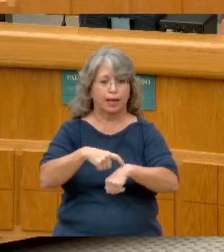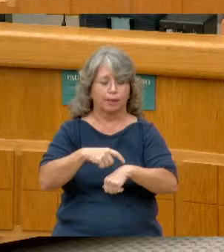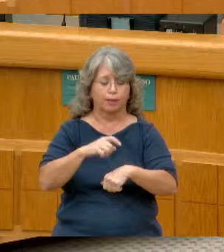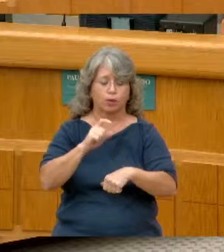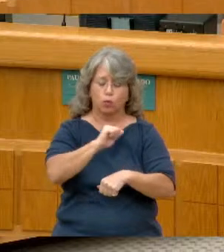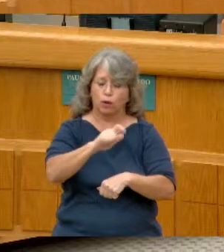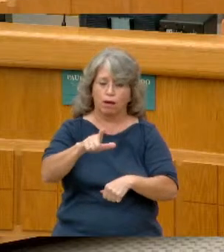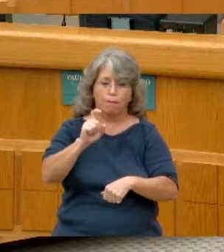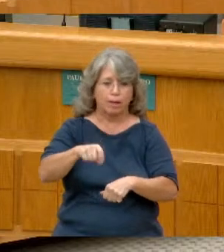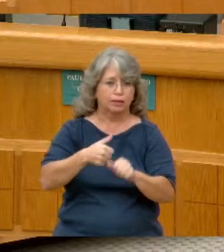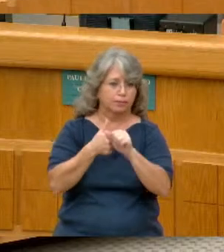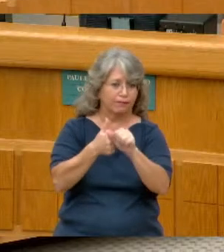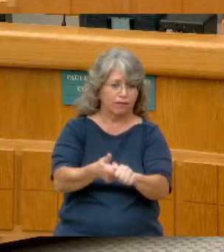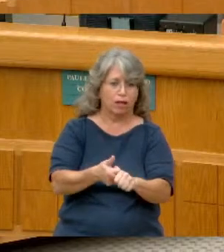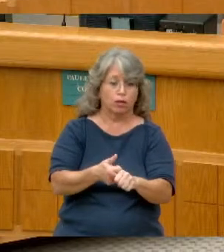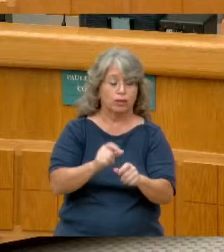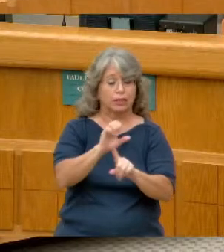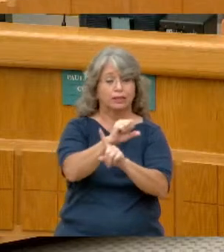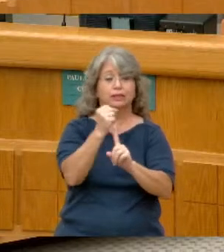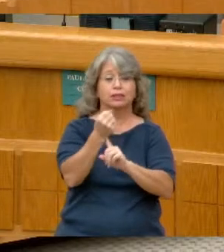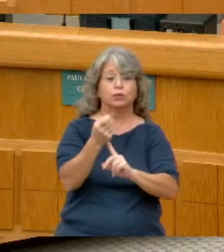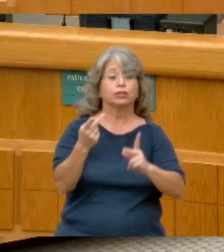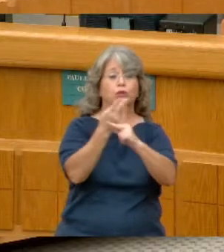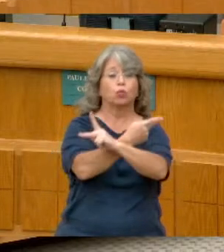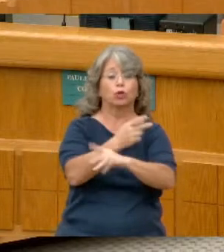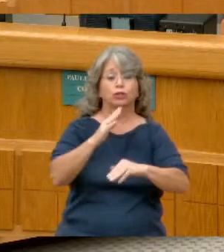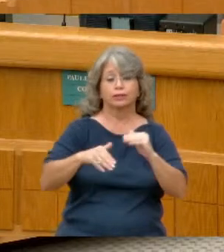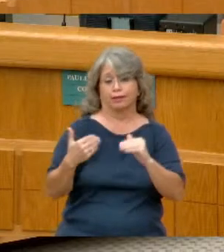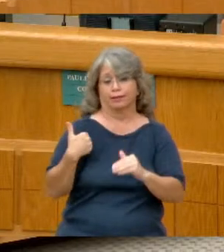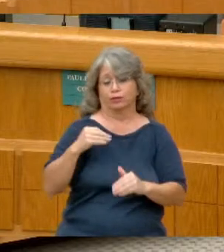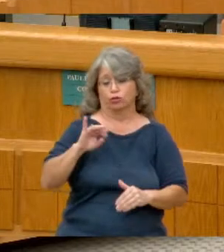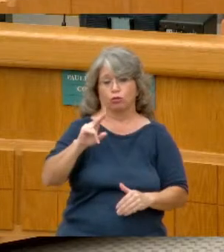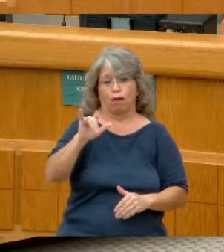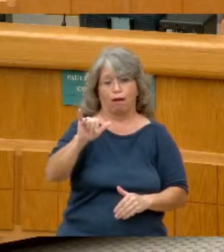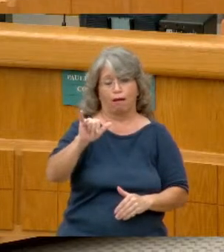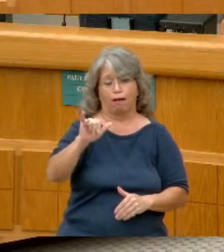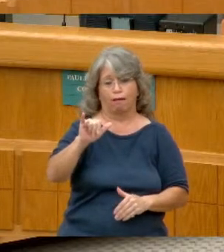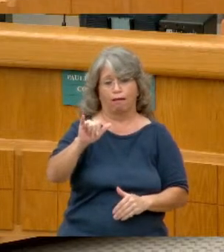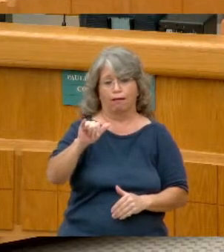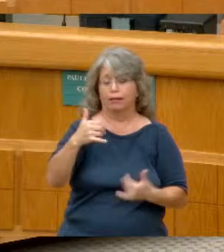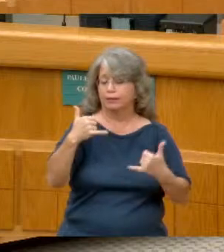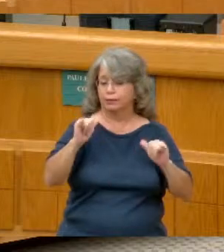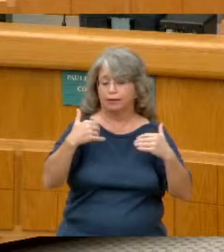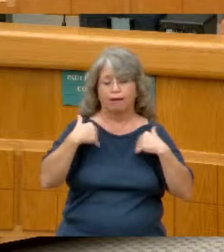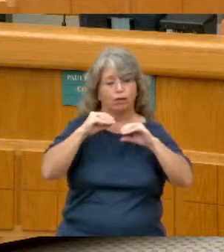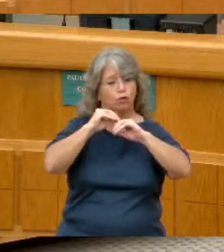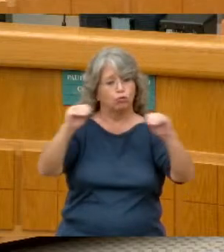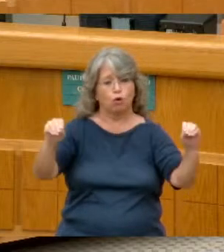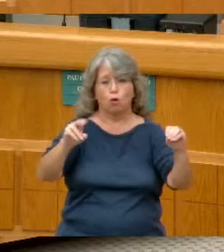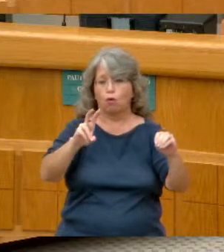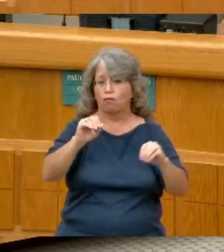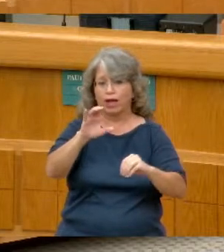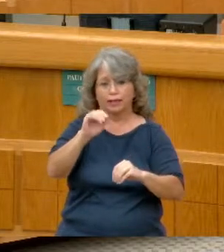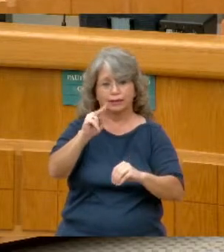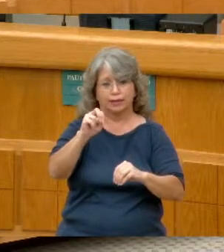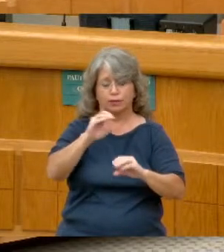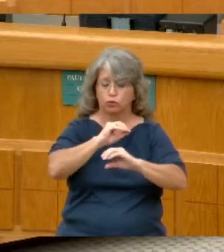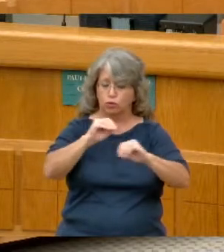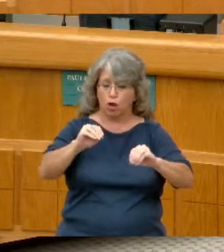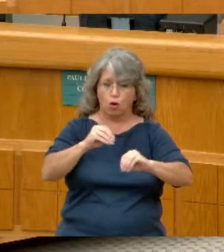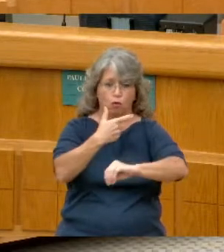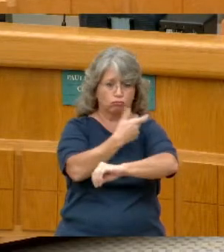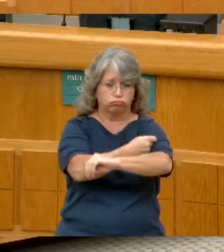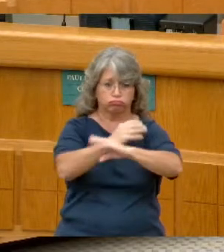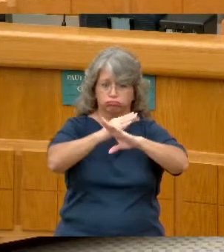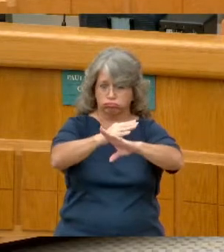The situation is worse now than it was in July. We do not have a vaccine, nor do we have medication that can make this